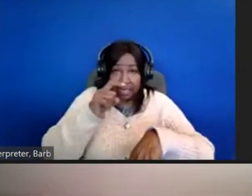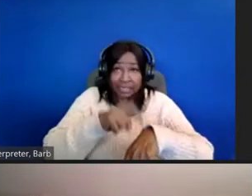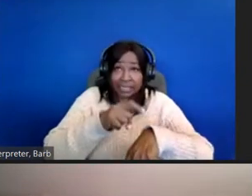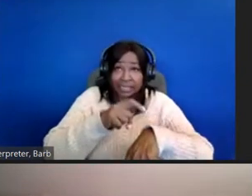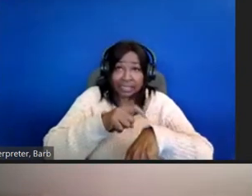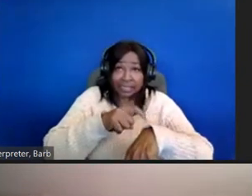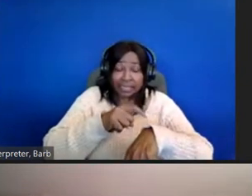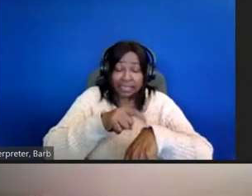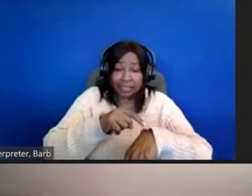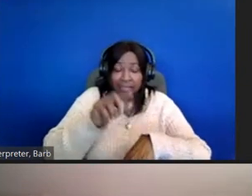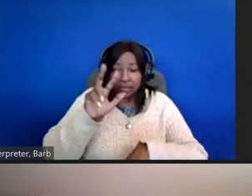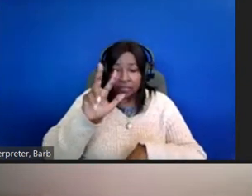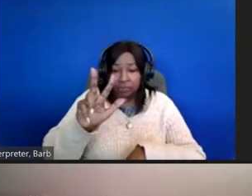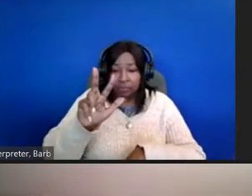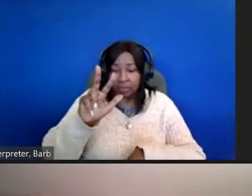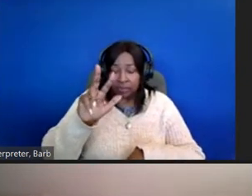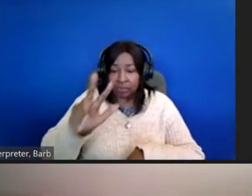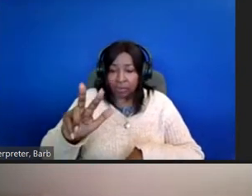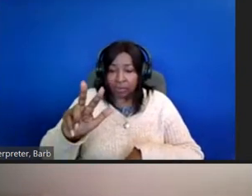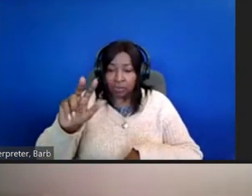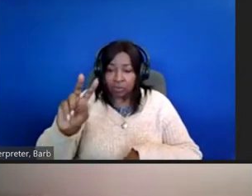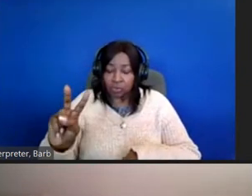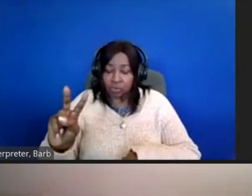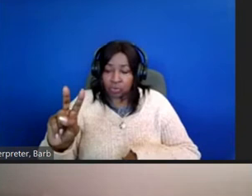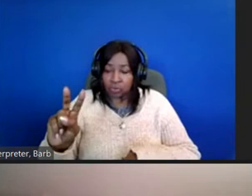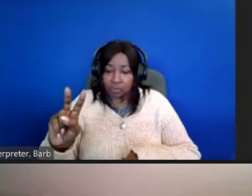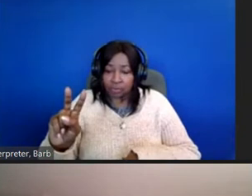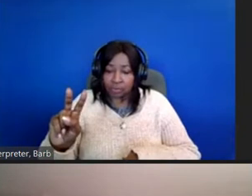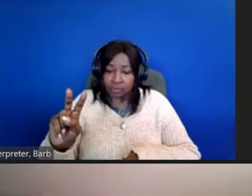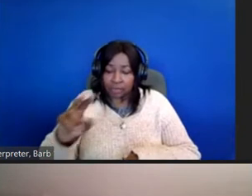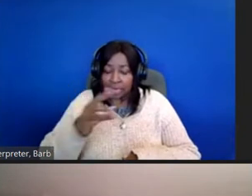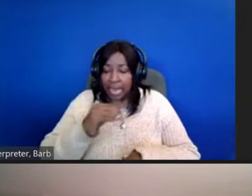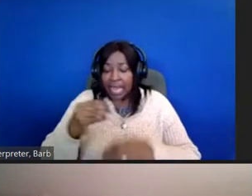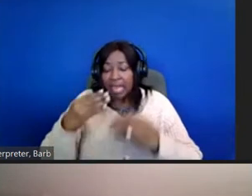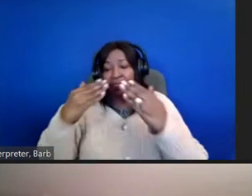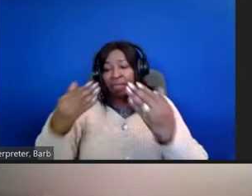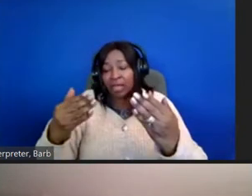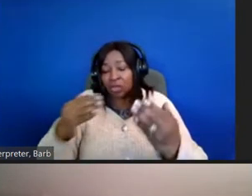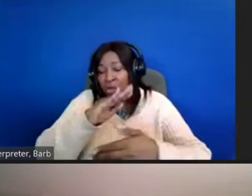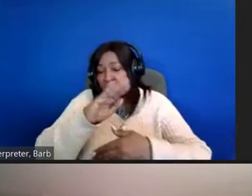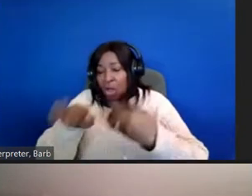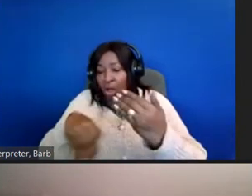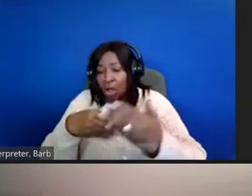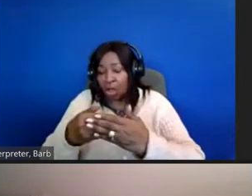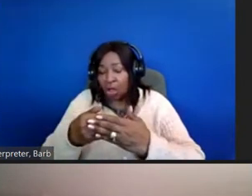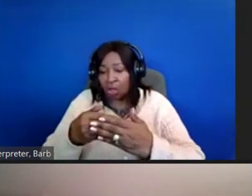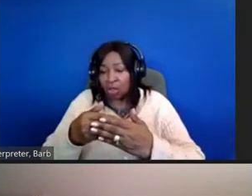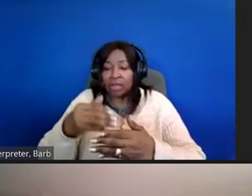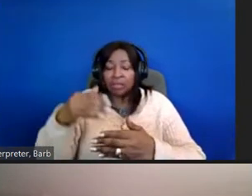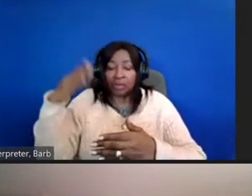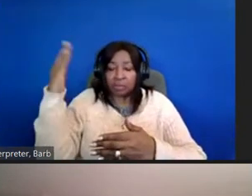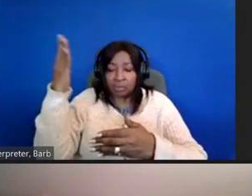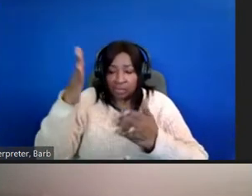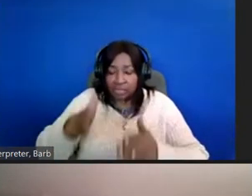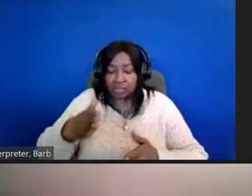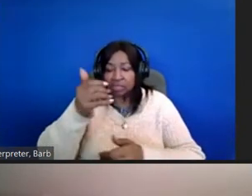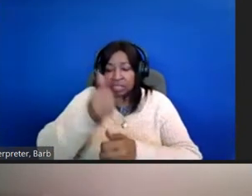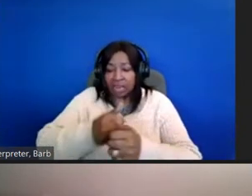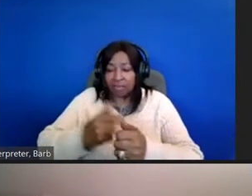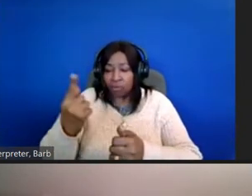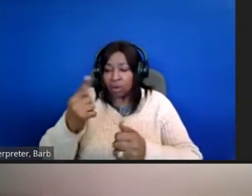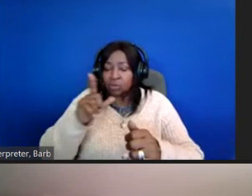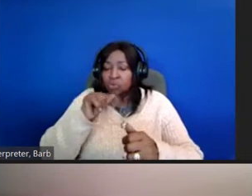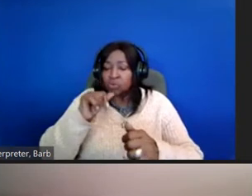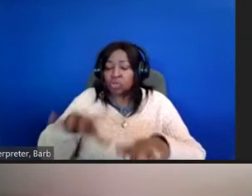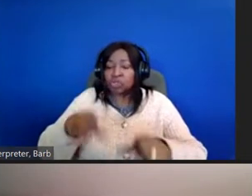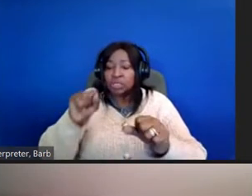is 3:32. And thank you all. Thank you for the presenters, and thank you for everyone who took the time today